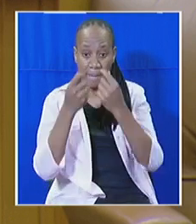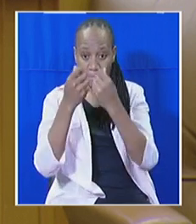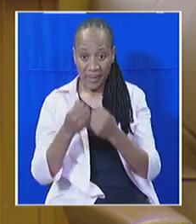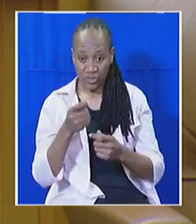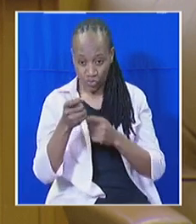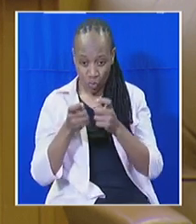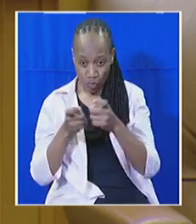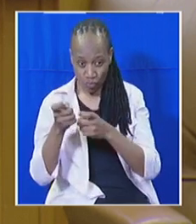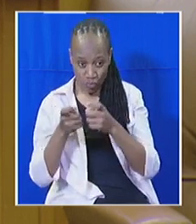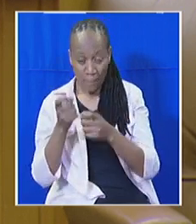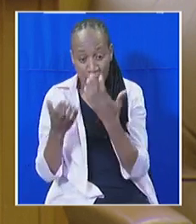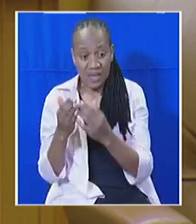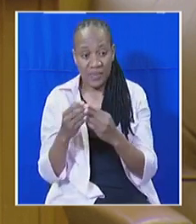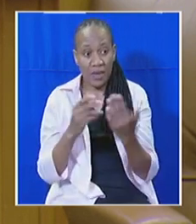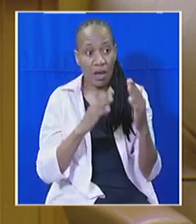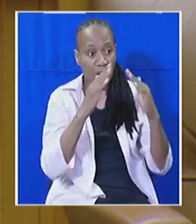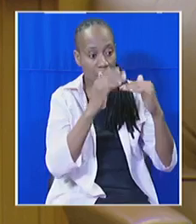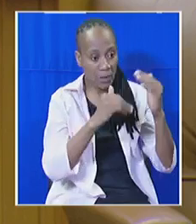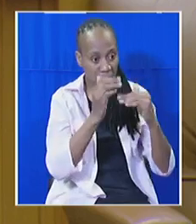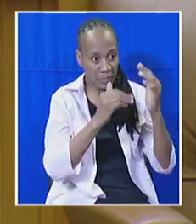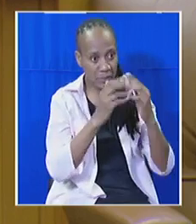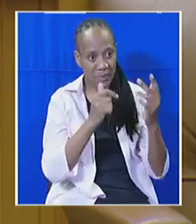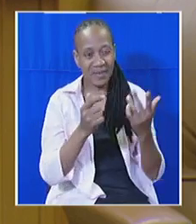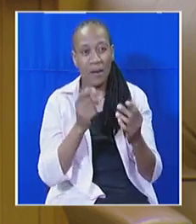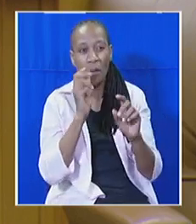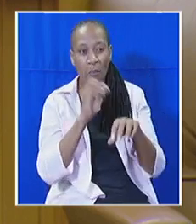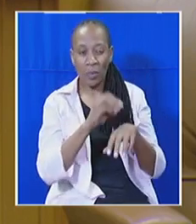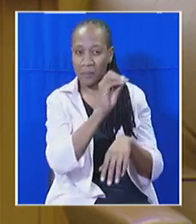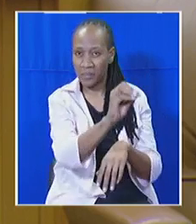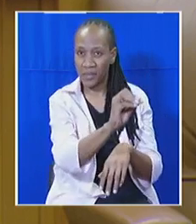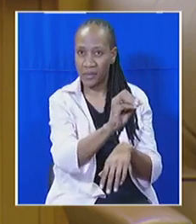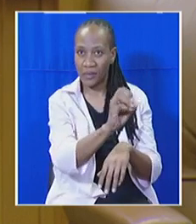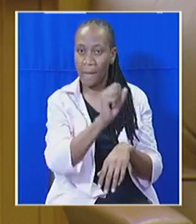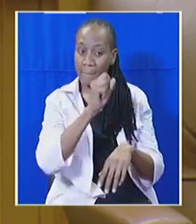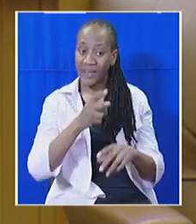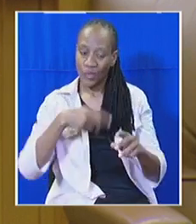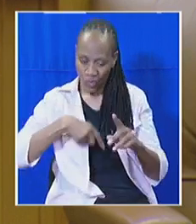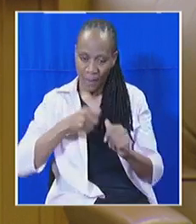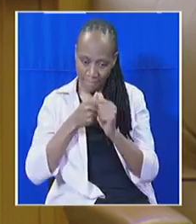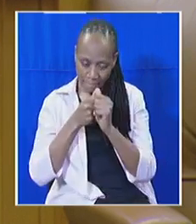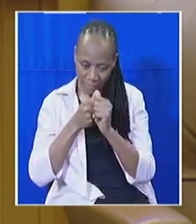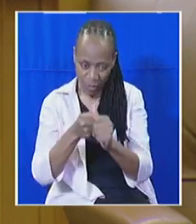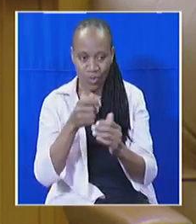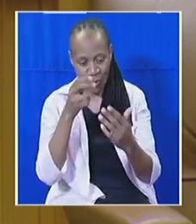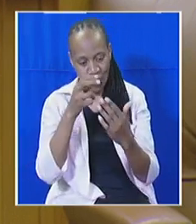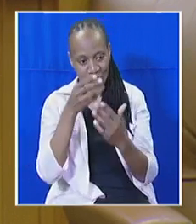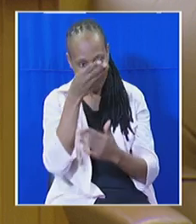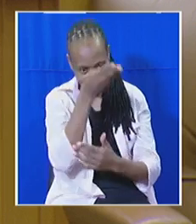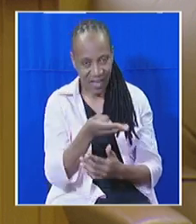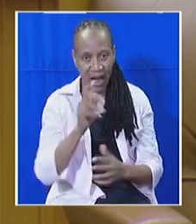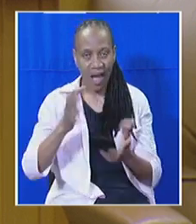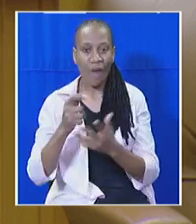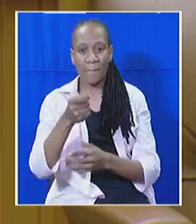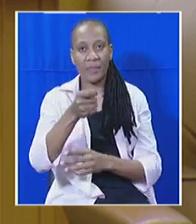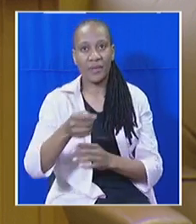those things are not done. That's what we are investigating and following up. But that's supposed to be the routine, how we pay. And then when we go to the issue of